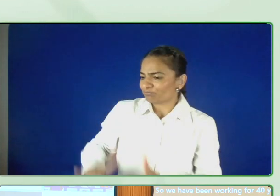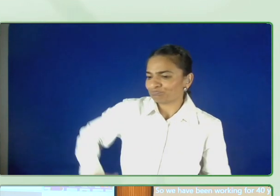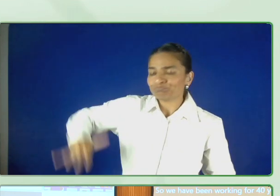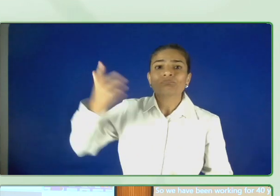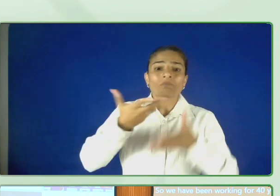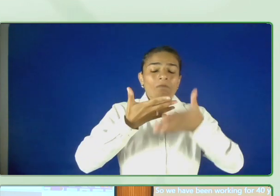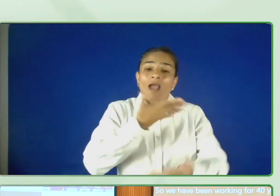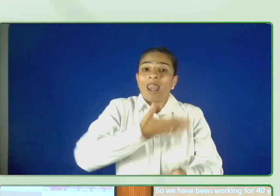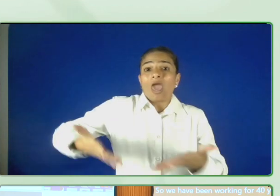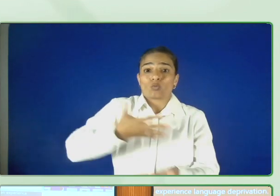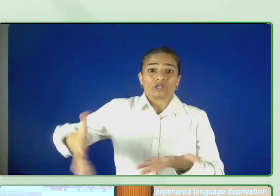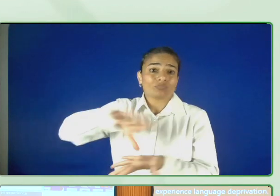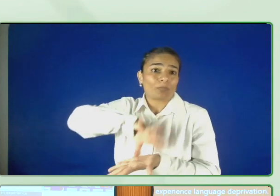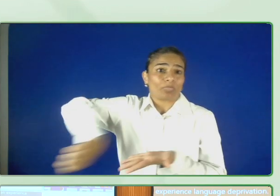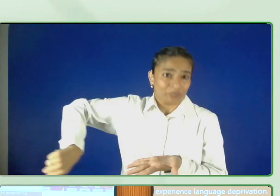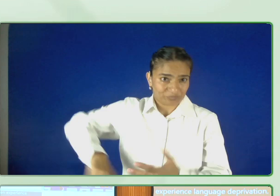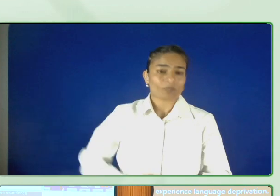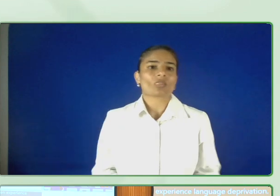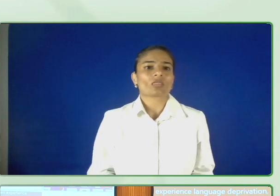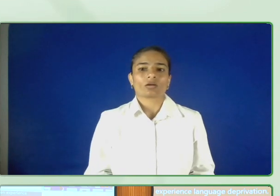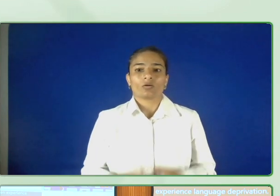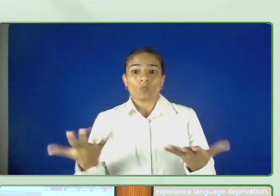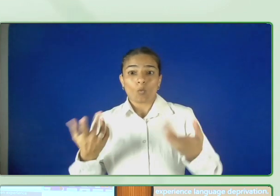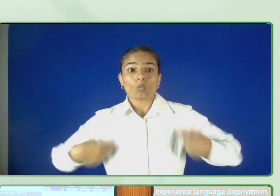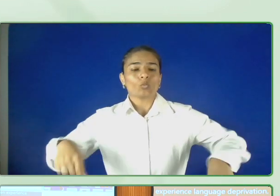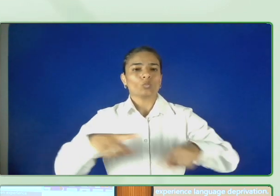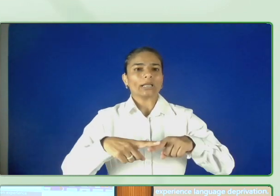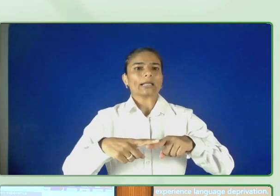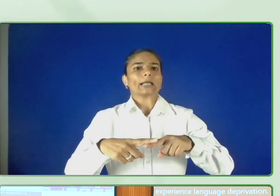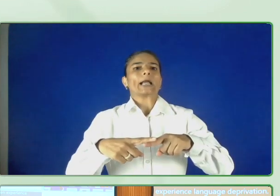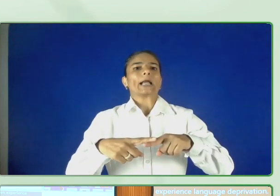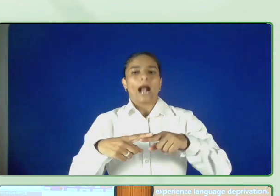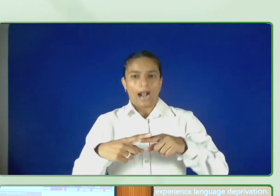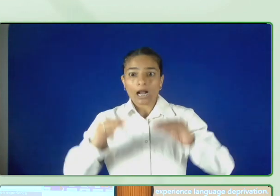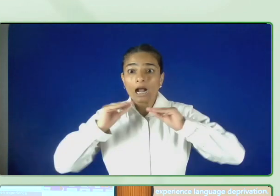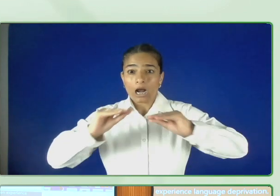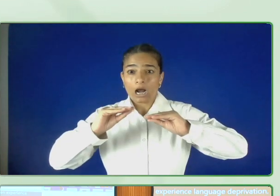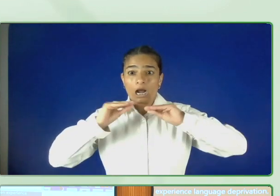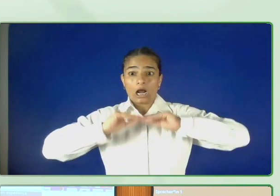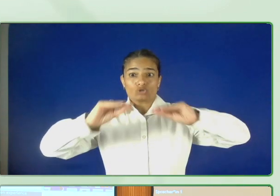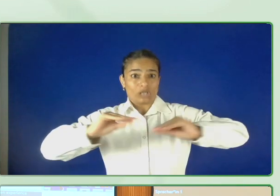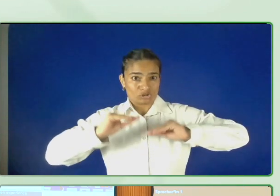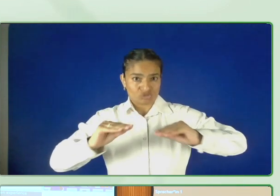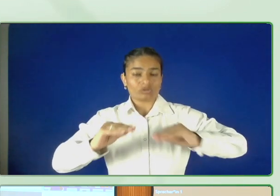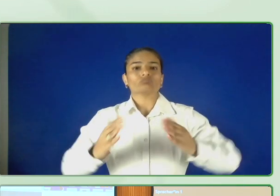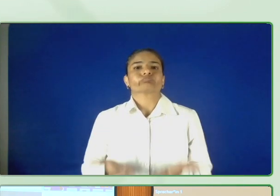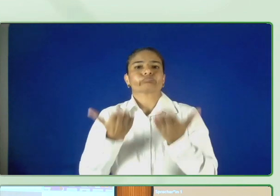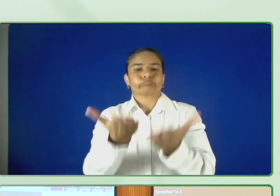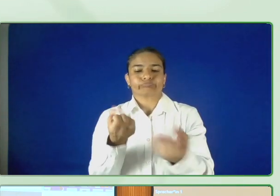So we provide resources, education, support to deaf, deafblind, and hard of hearing